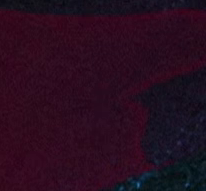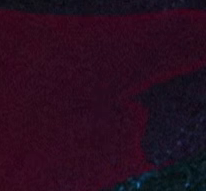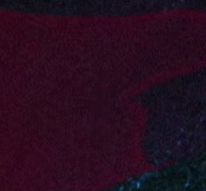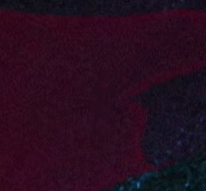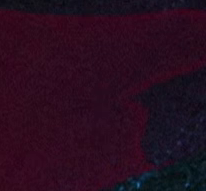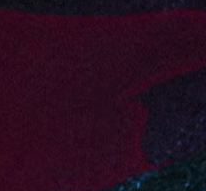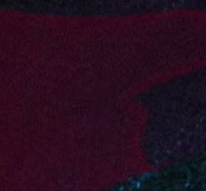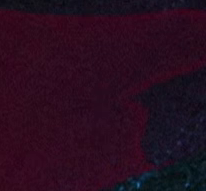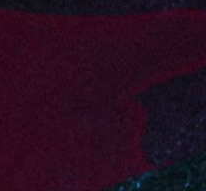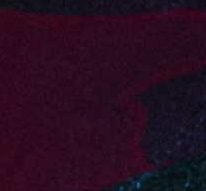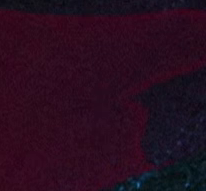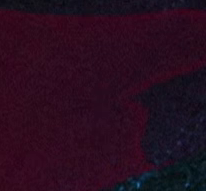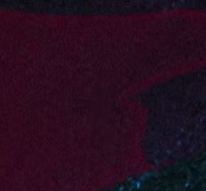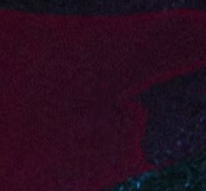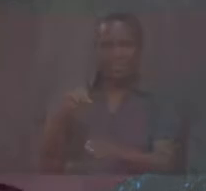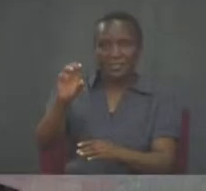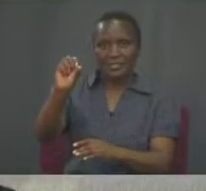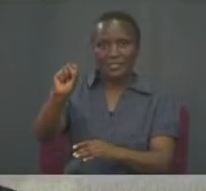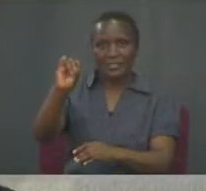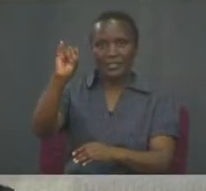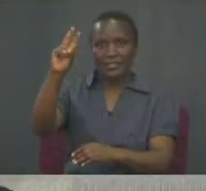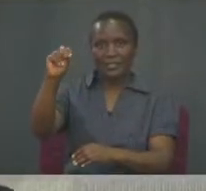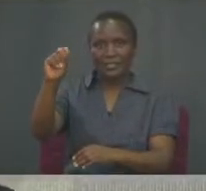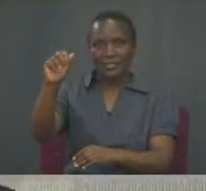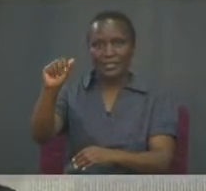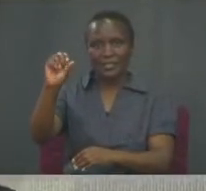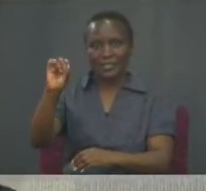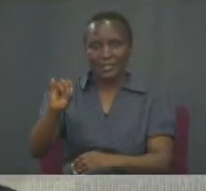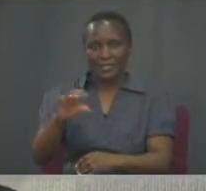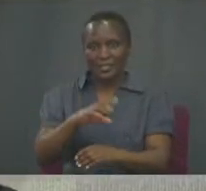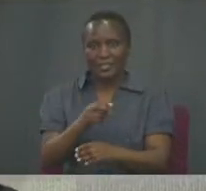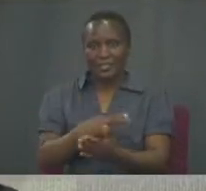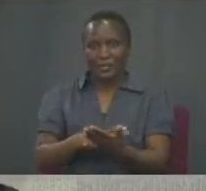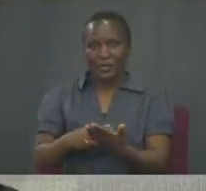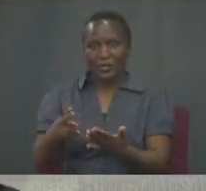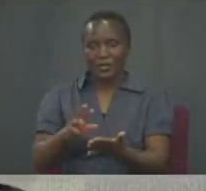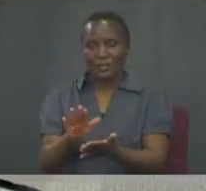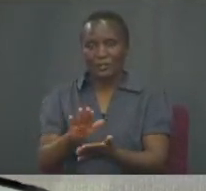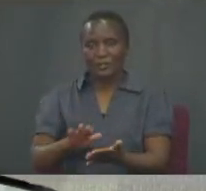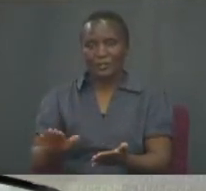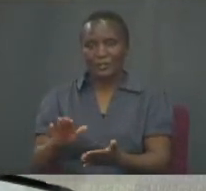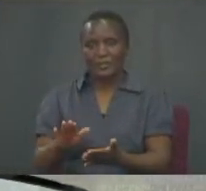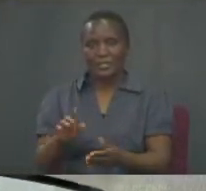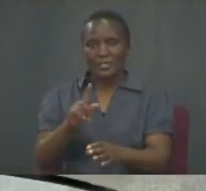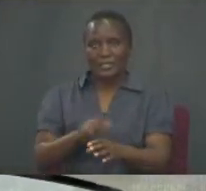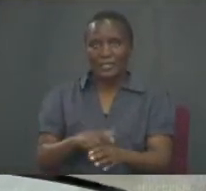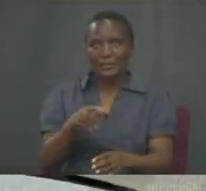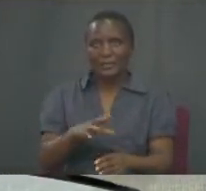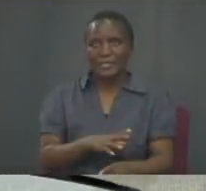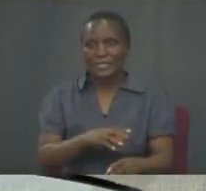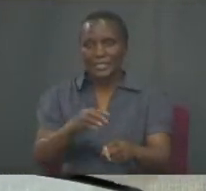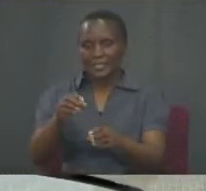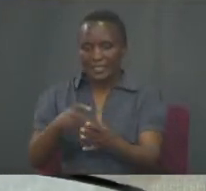And these chariots, when they are sent to take care of you, they do a diligent duty.